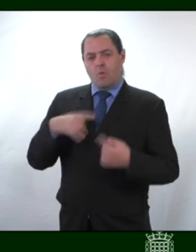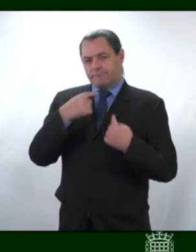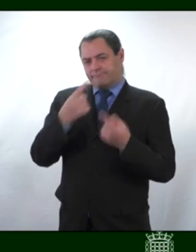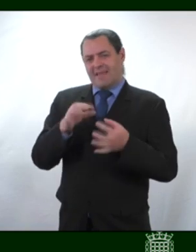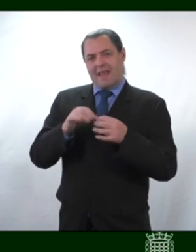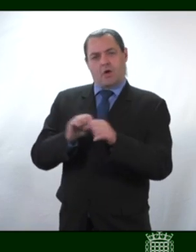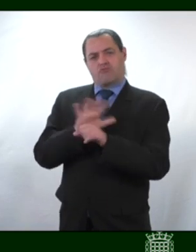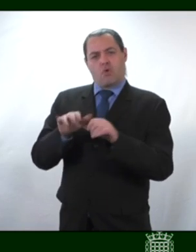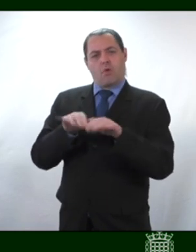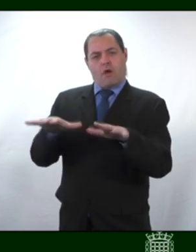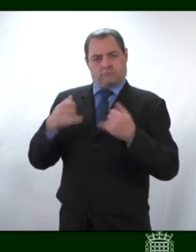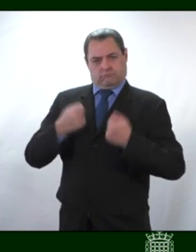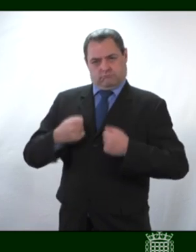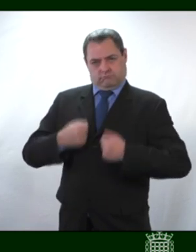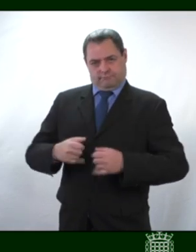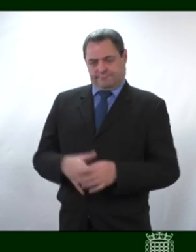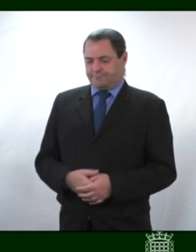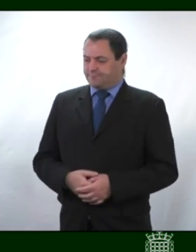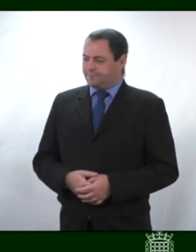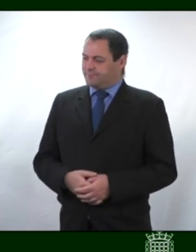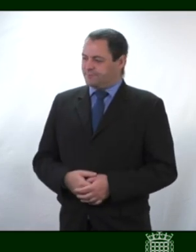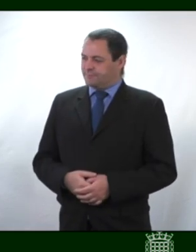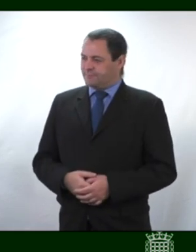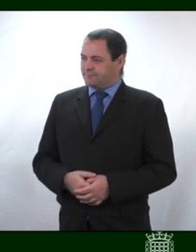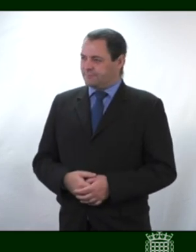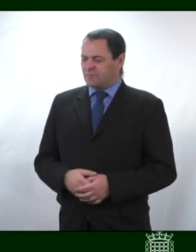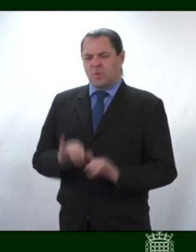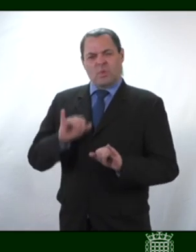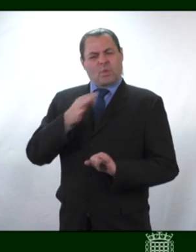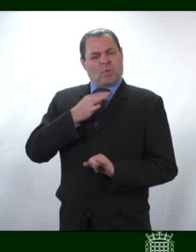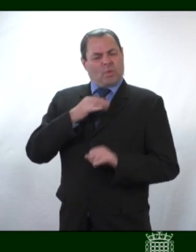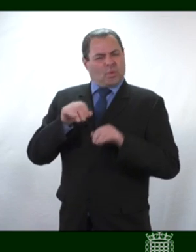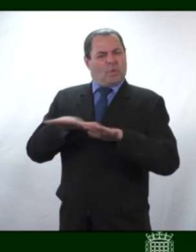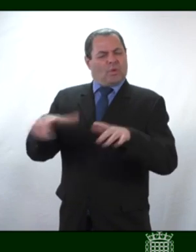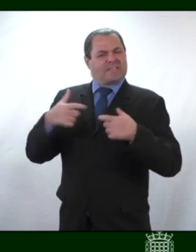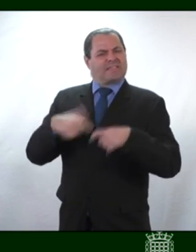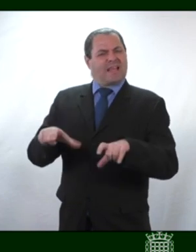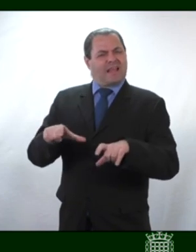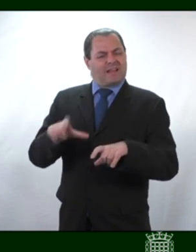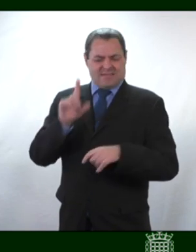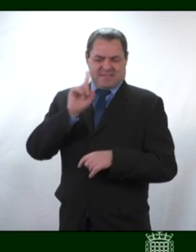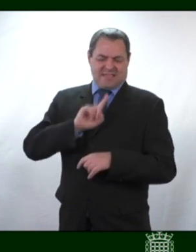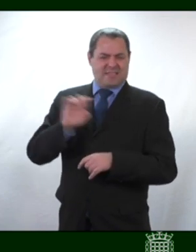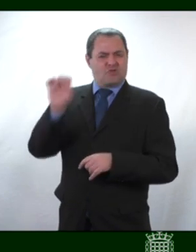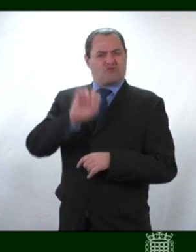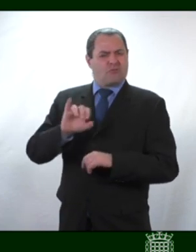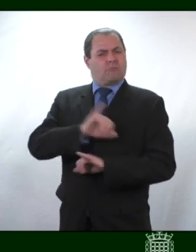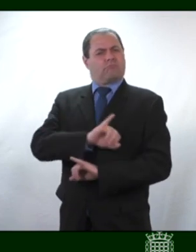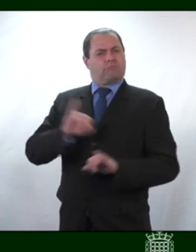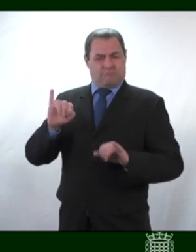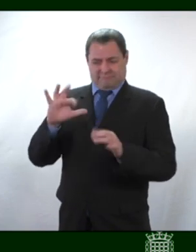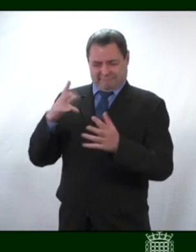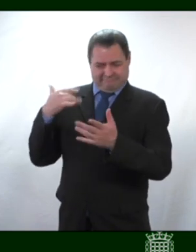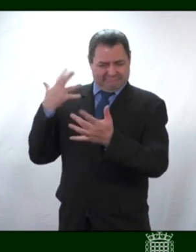coronavirus. The virus remains a perilous threat. Yesterday, Europe recorded its 7 millionth coronavirus